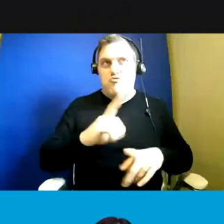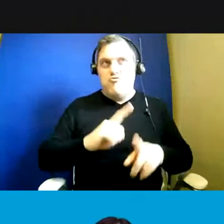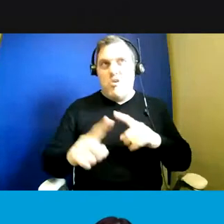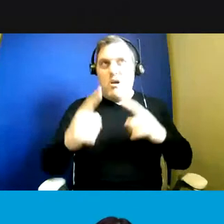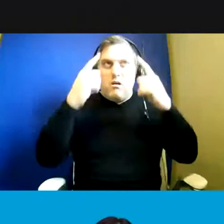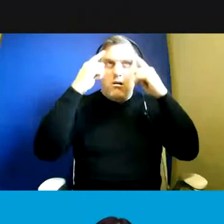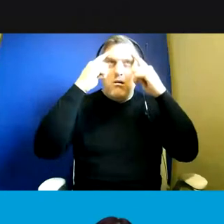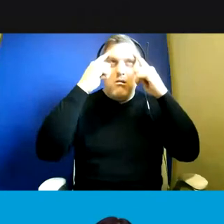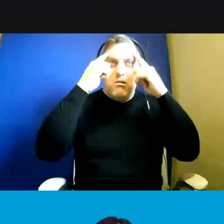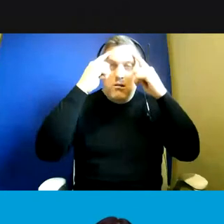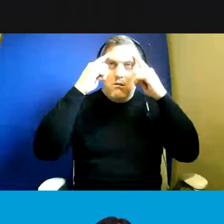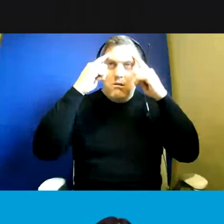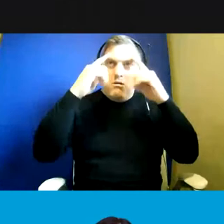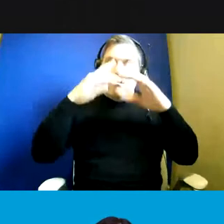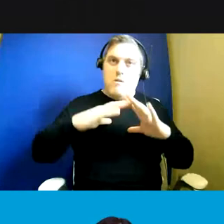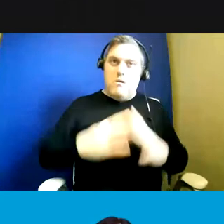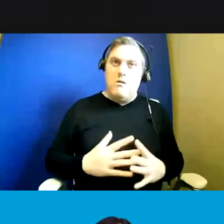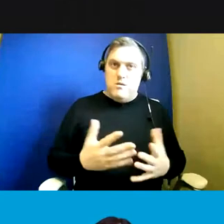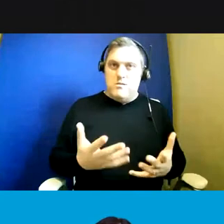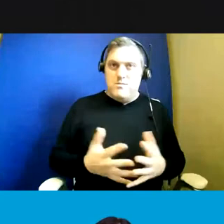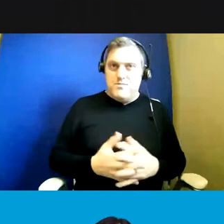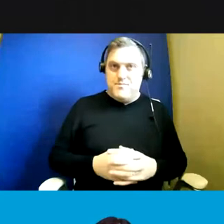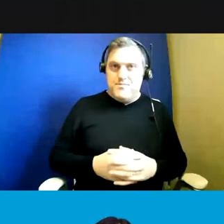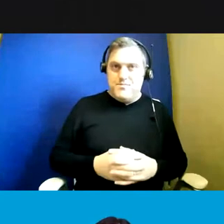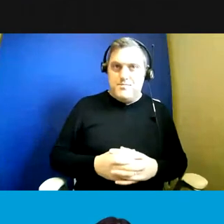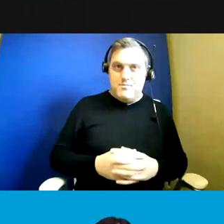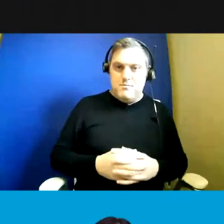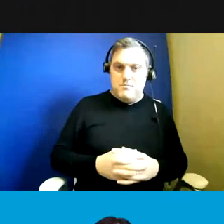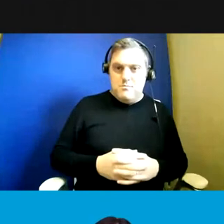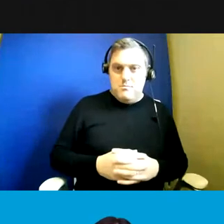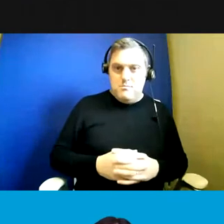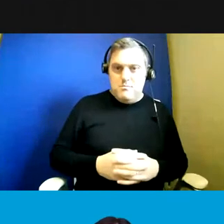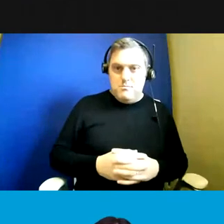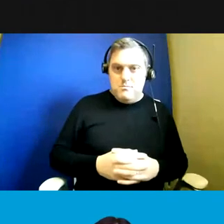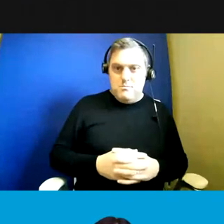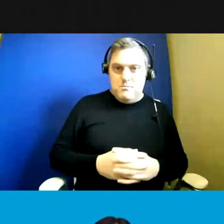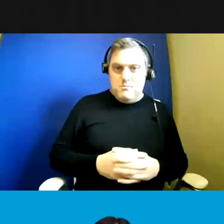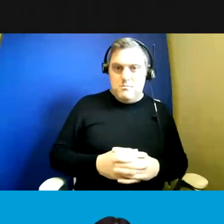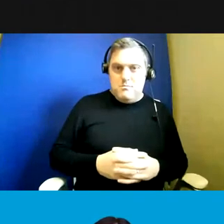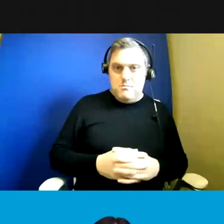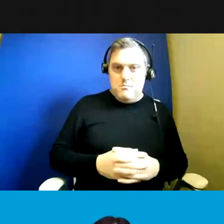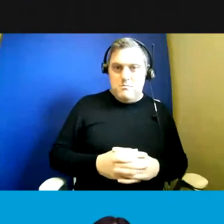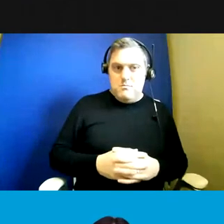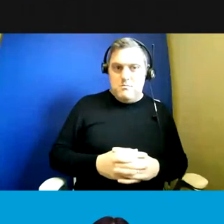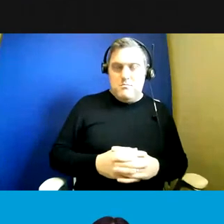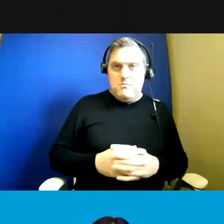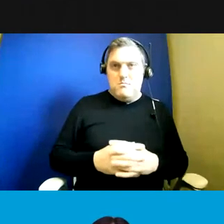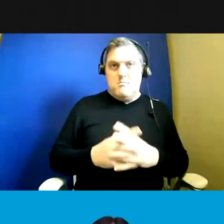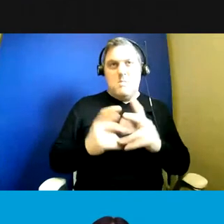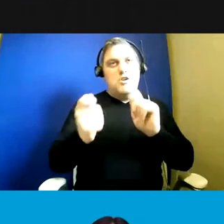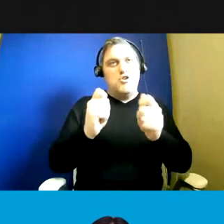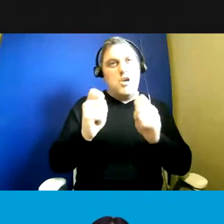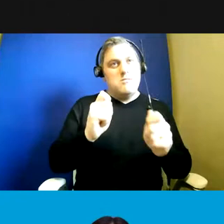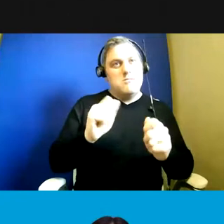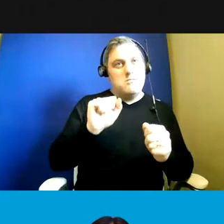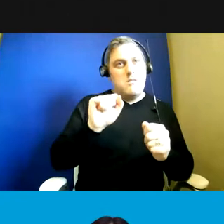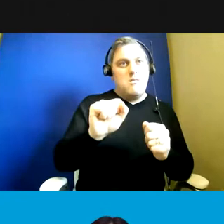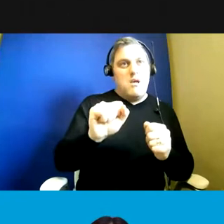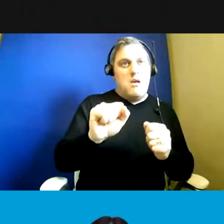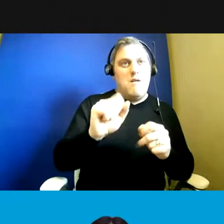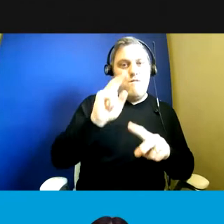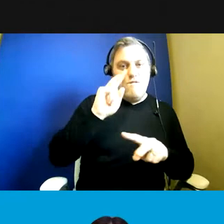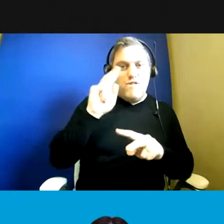signal and trying to reduce a little bit, or do things, but maybe just pulling it back a little bit. And people are finding that as they adjust that